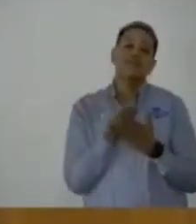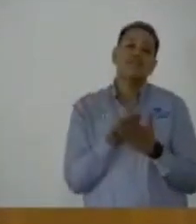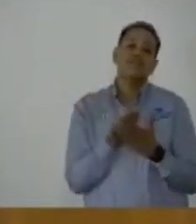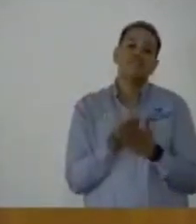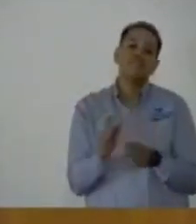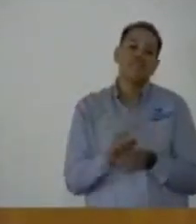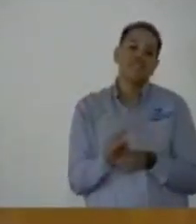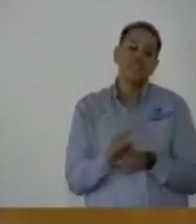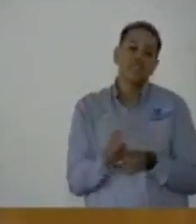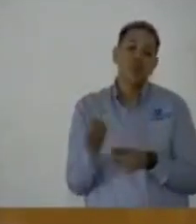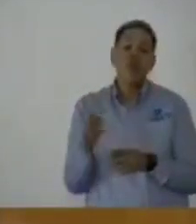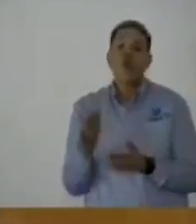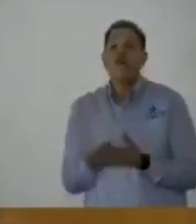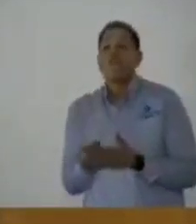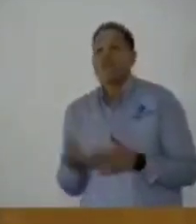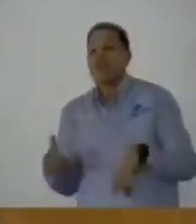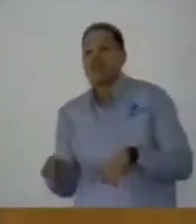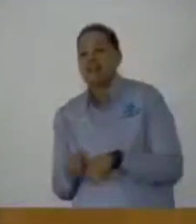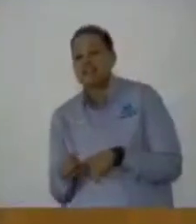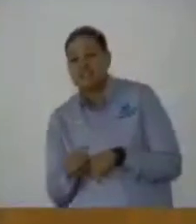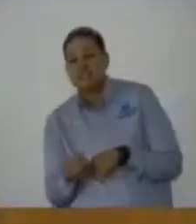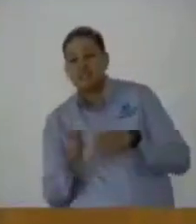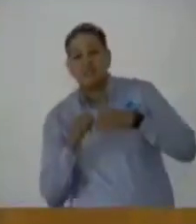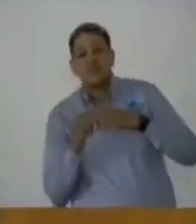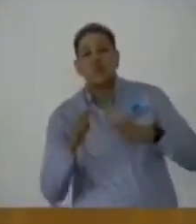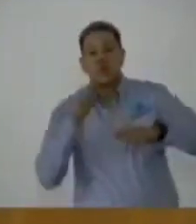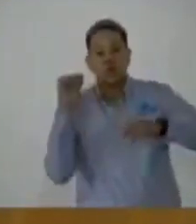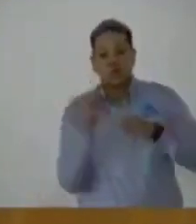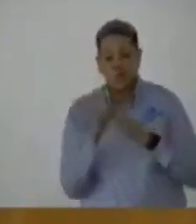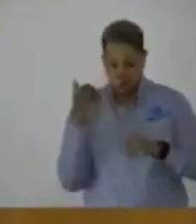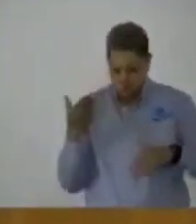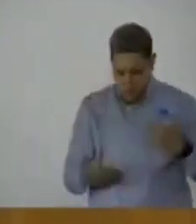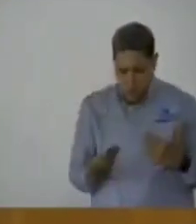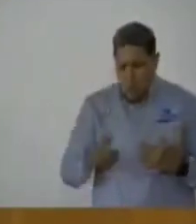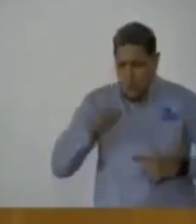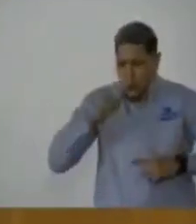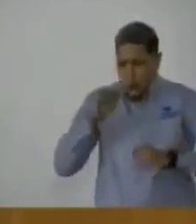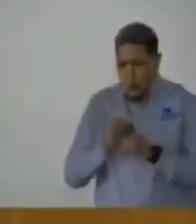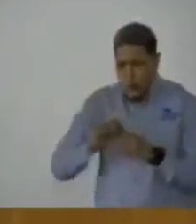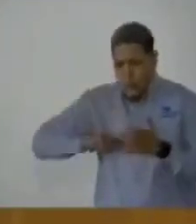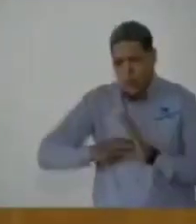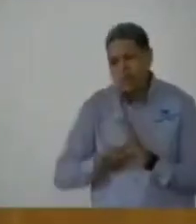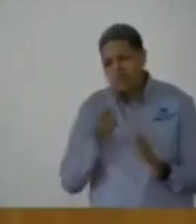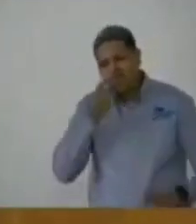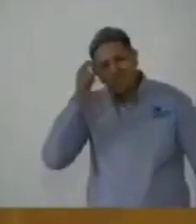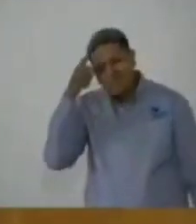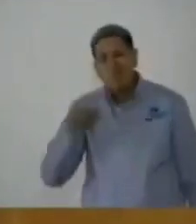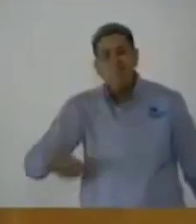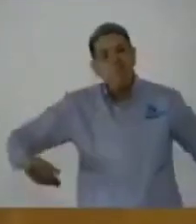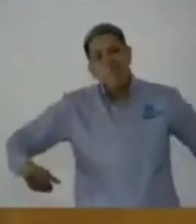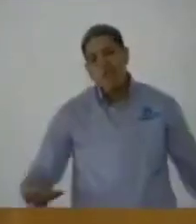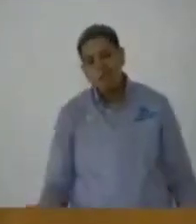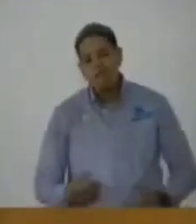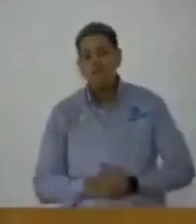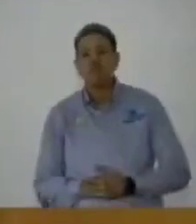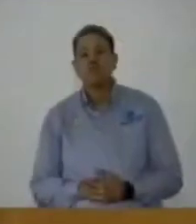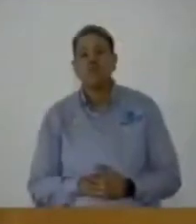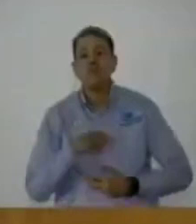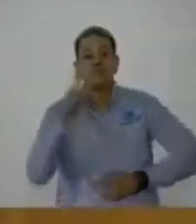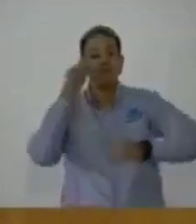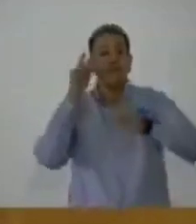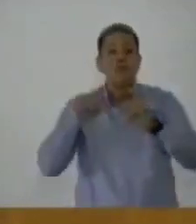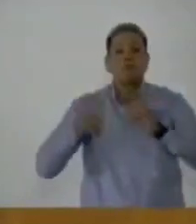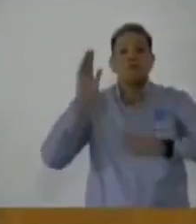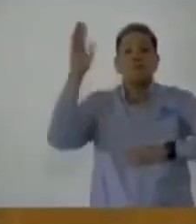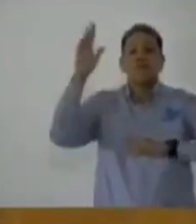term fiscal discipline or fiscal indiscipline without truly processing what that means. The aim of this